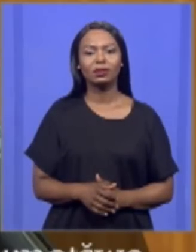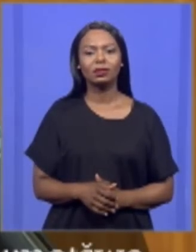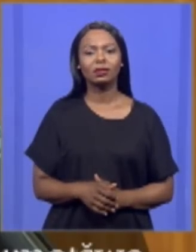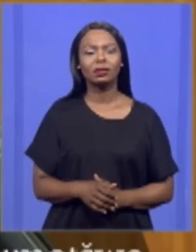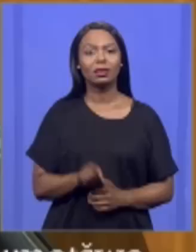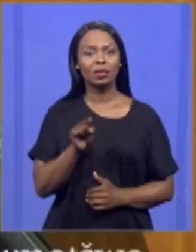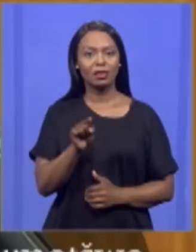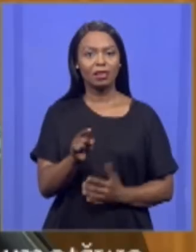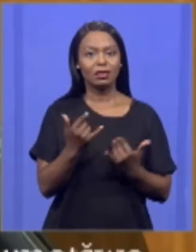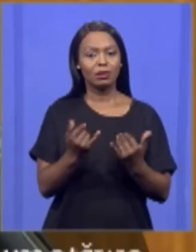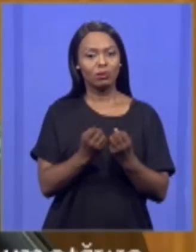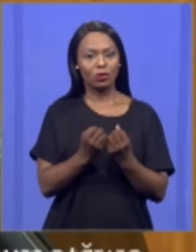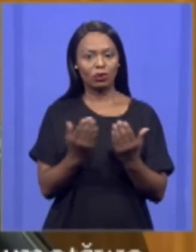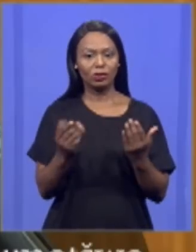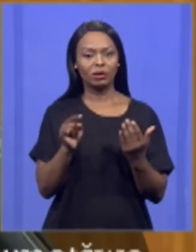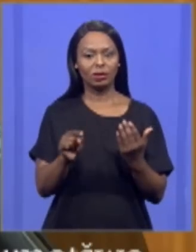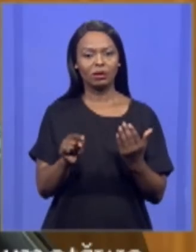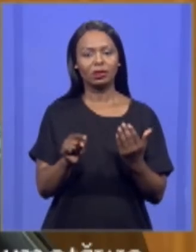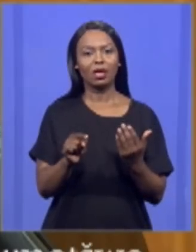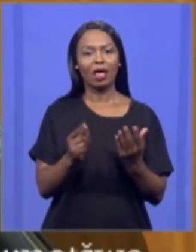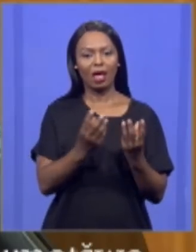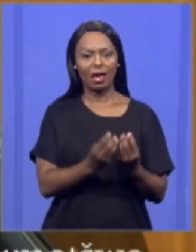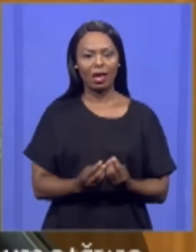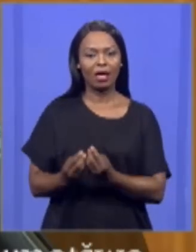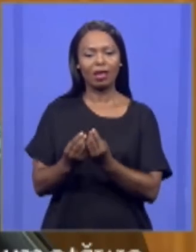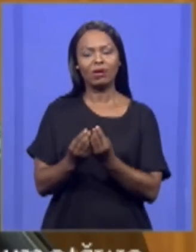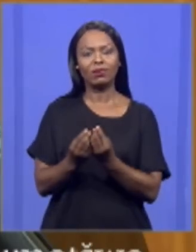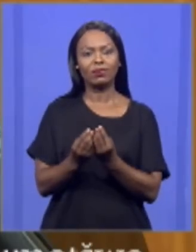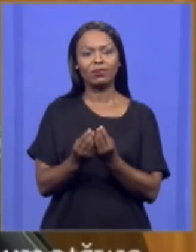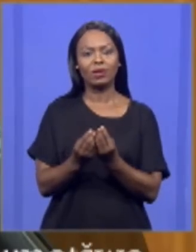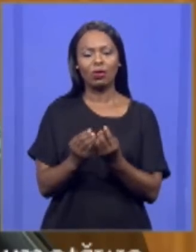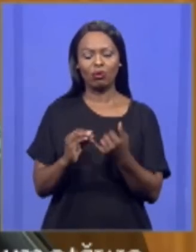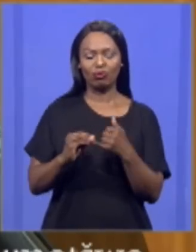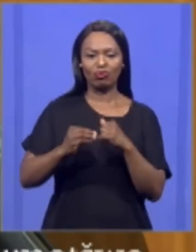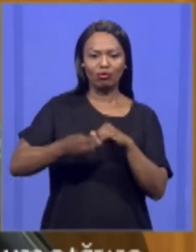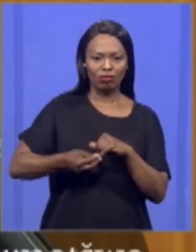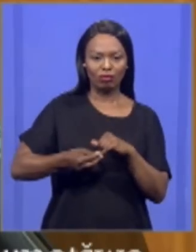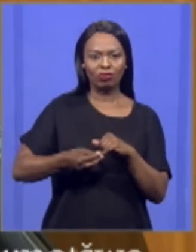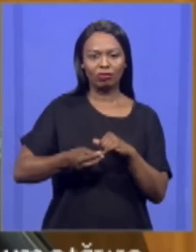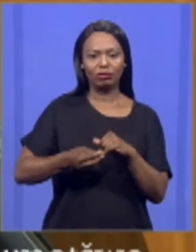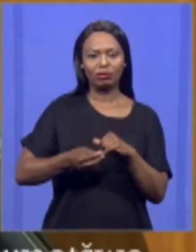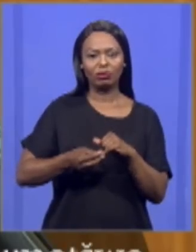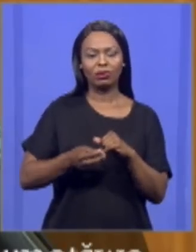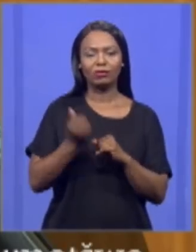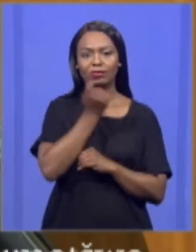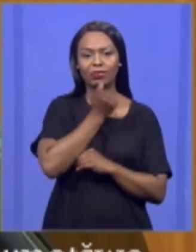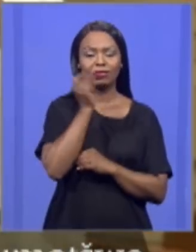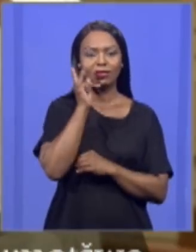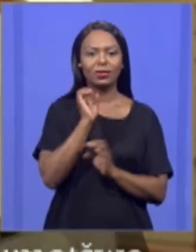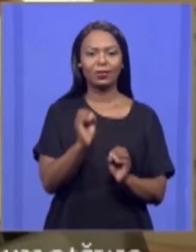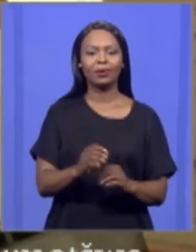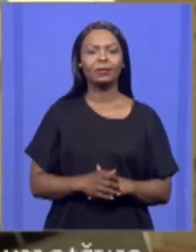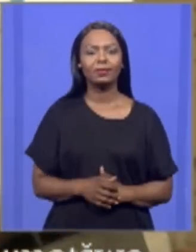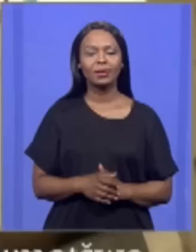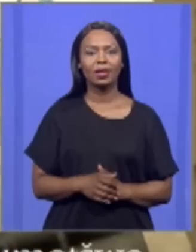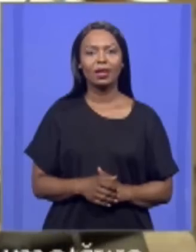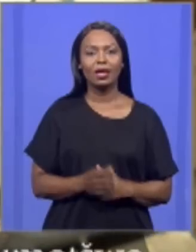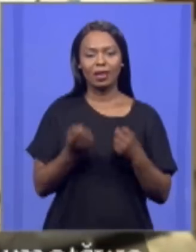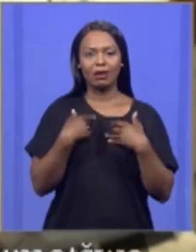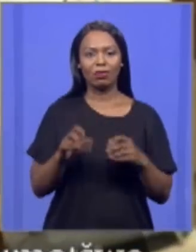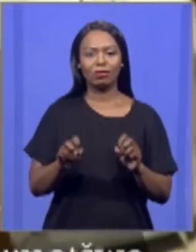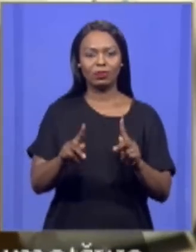postponement, does the defense have anything to say with regard to that? I need to give an opportunity. Go Koko